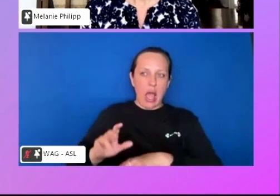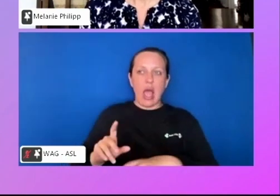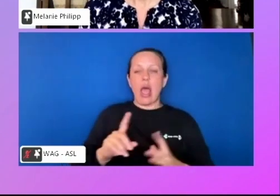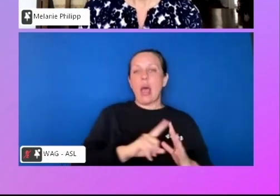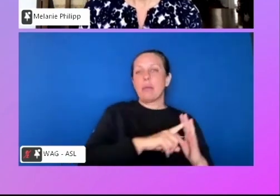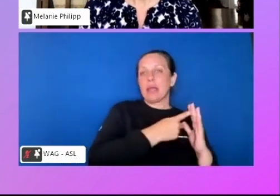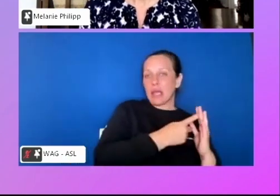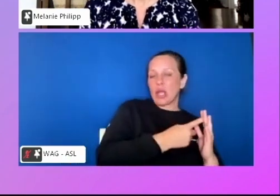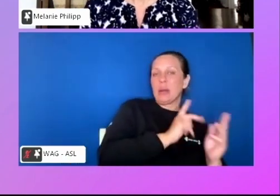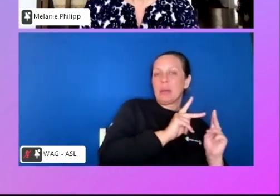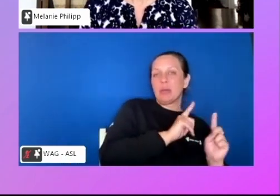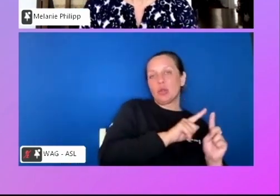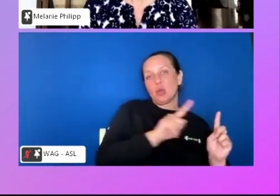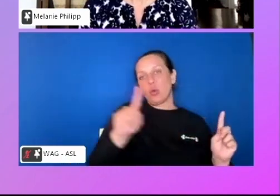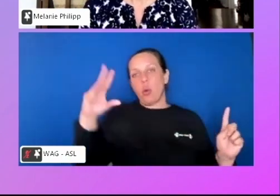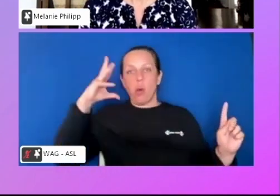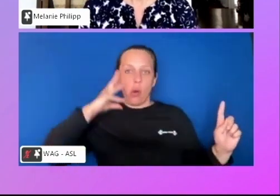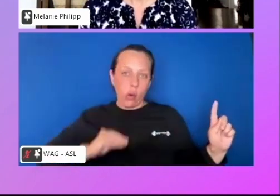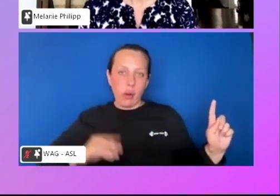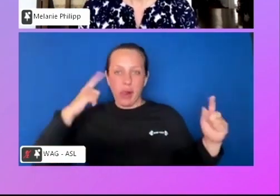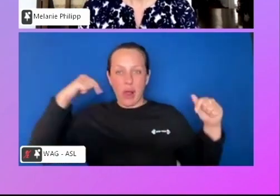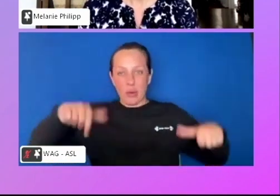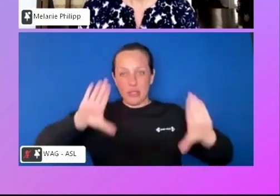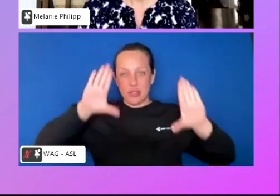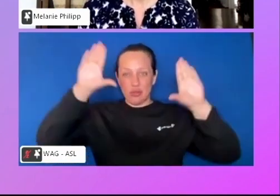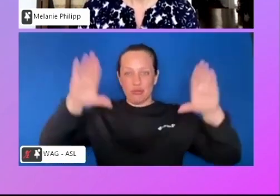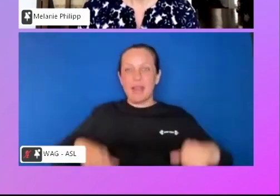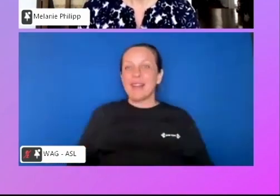experienced people. So that's what makes XCon great. And enjoy the rest of